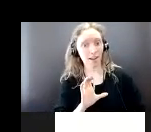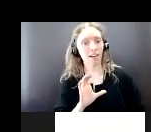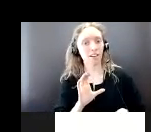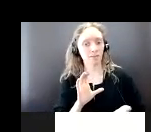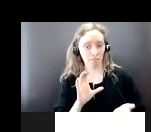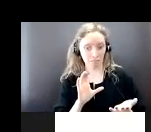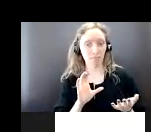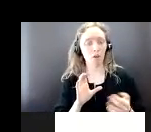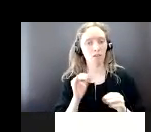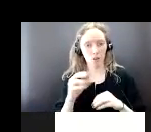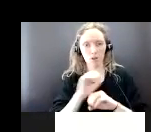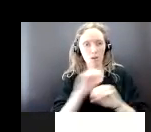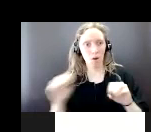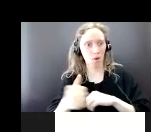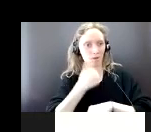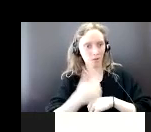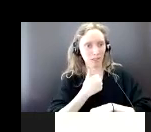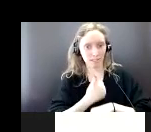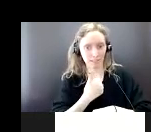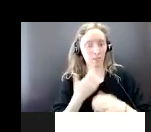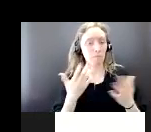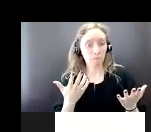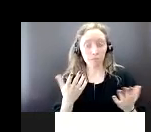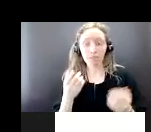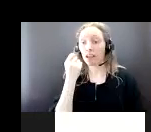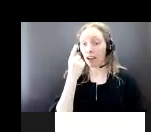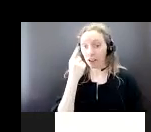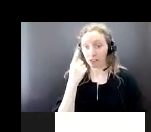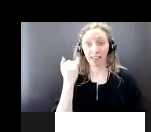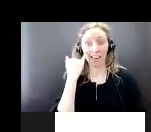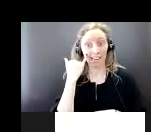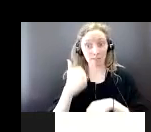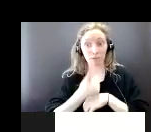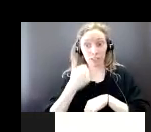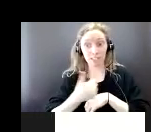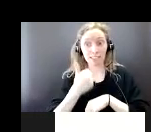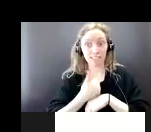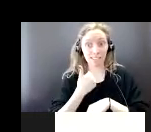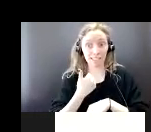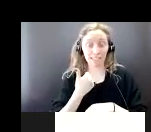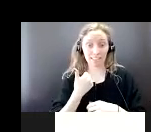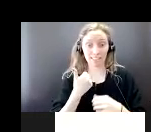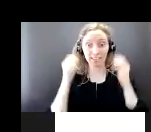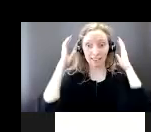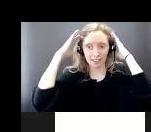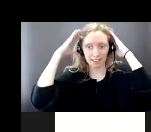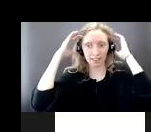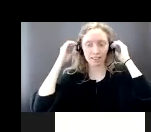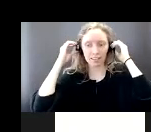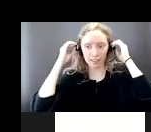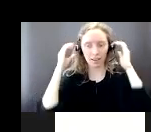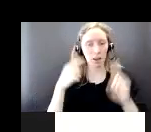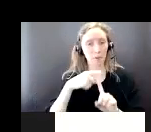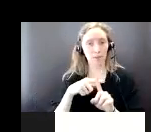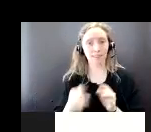not only could you possibly make higher returns, you could possibly lose everything. So someone promising you high or